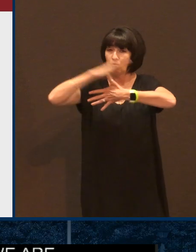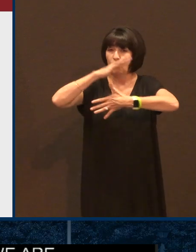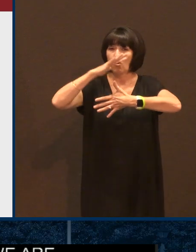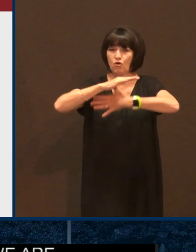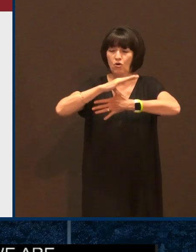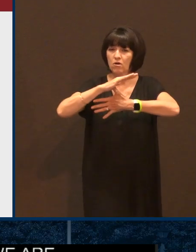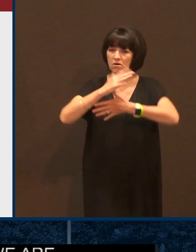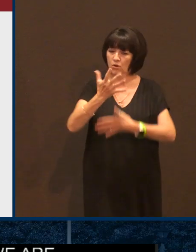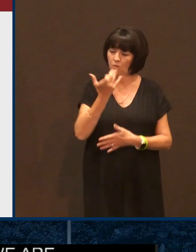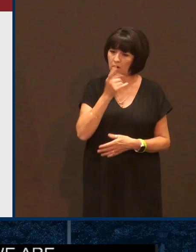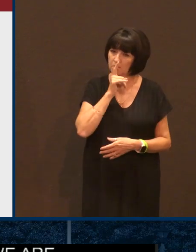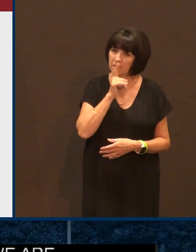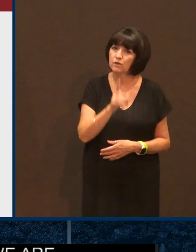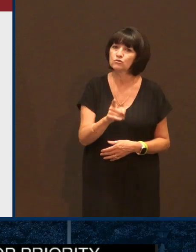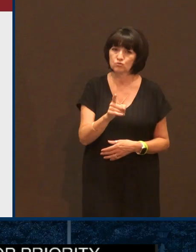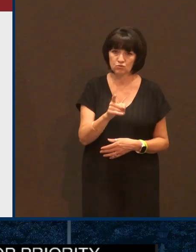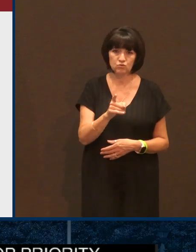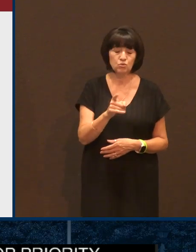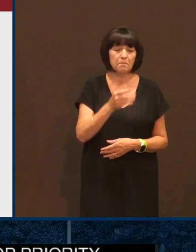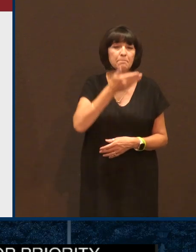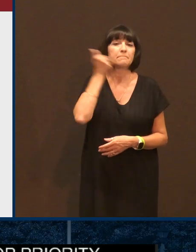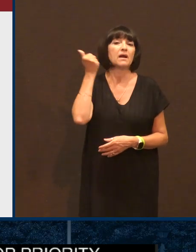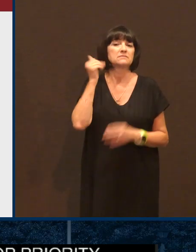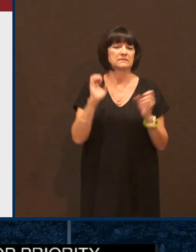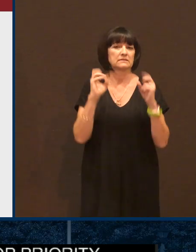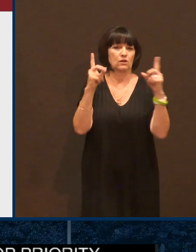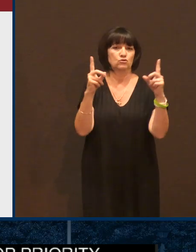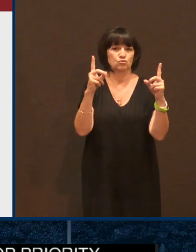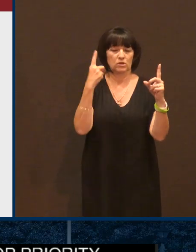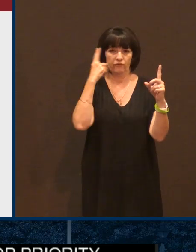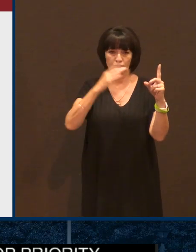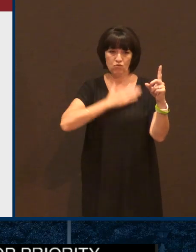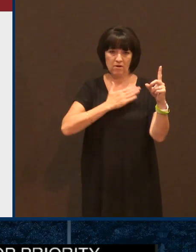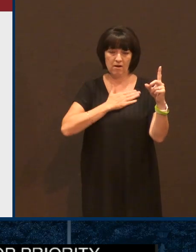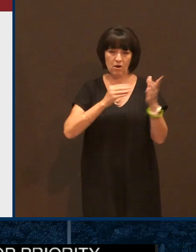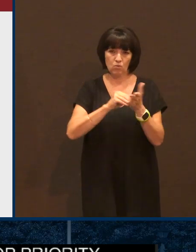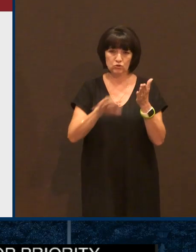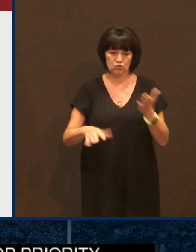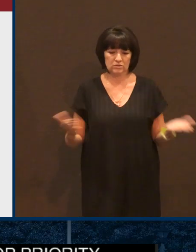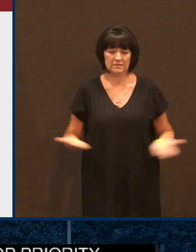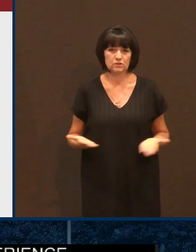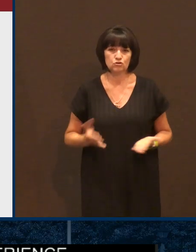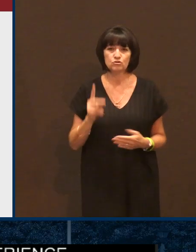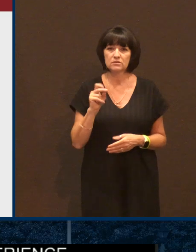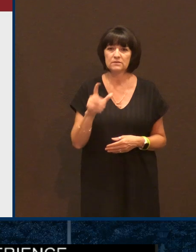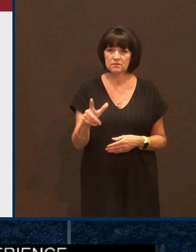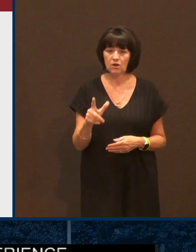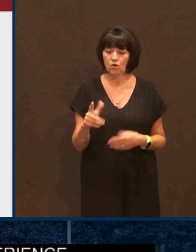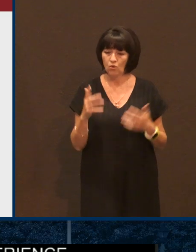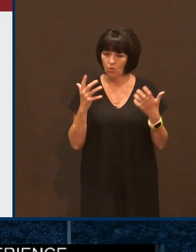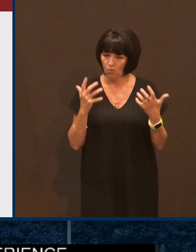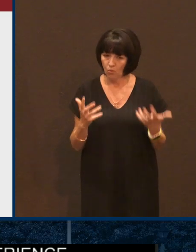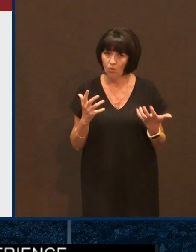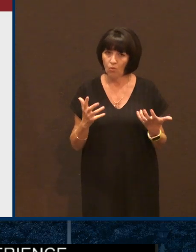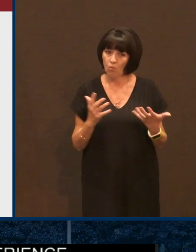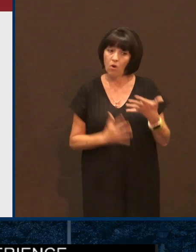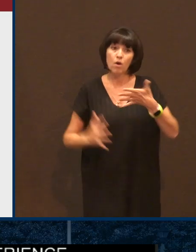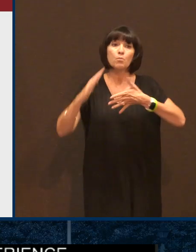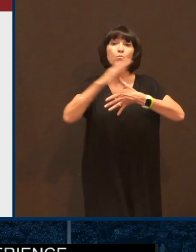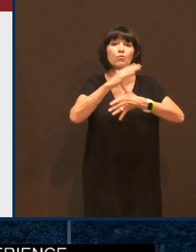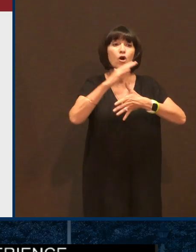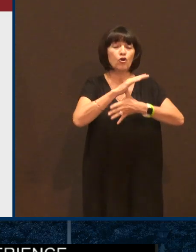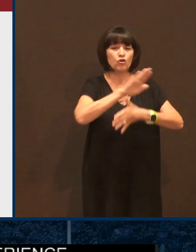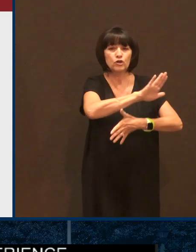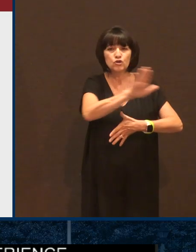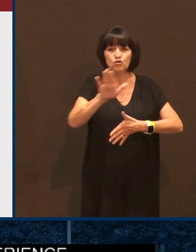best educational experience for our students. We want to make sure that we prioritize the health and safety, but we also